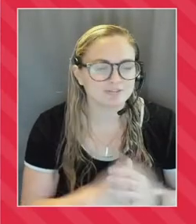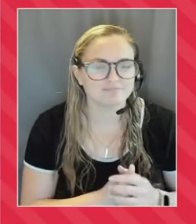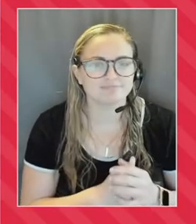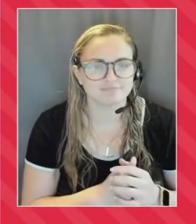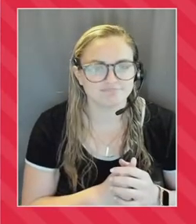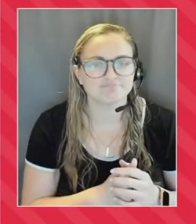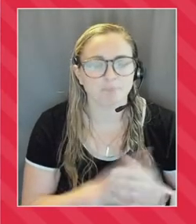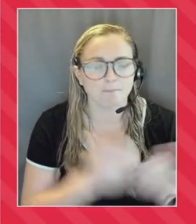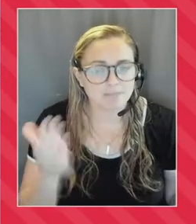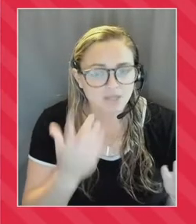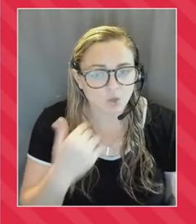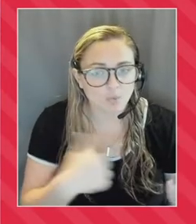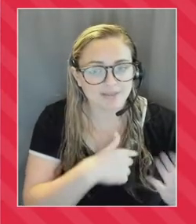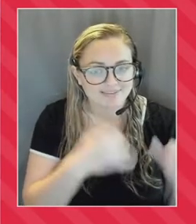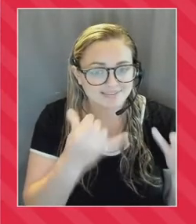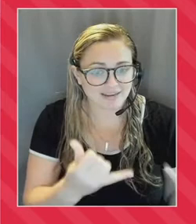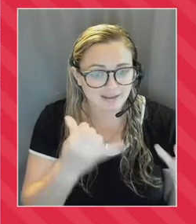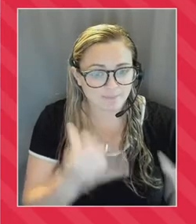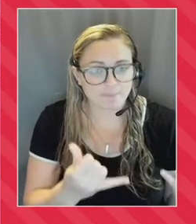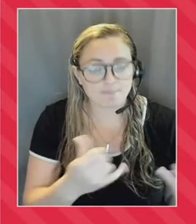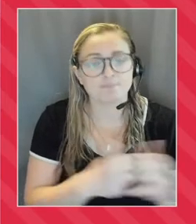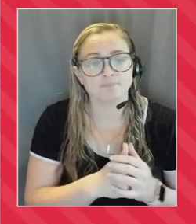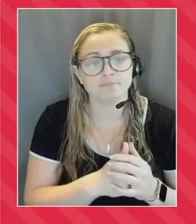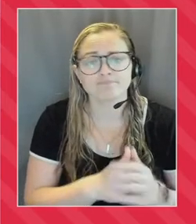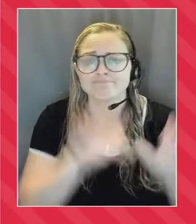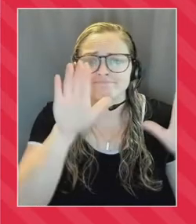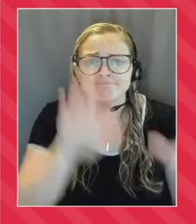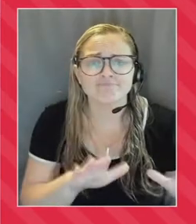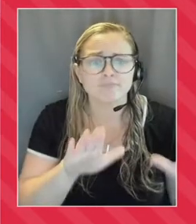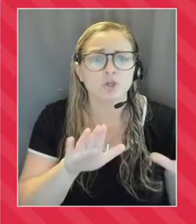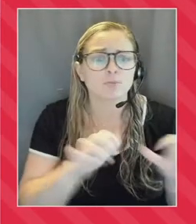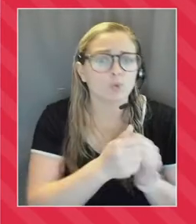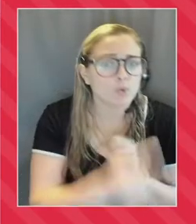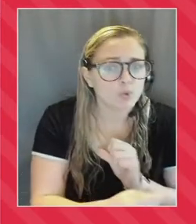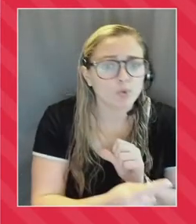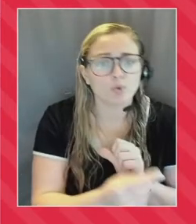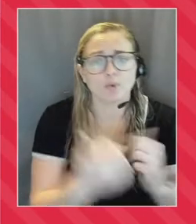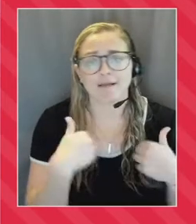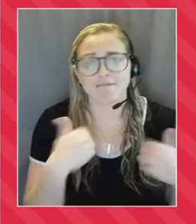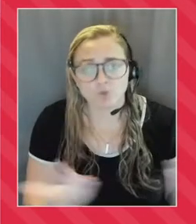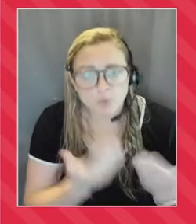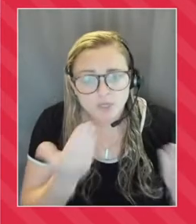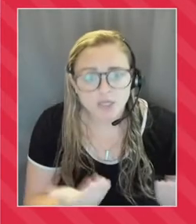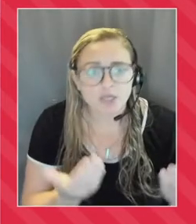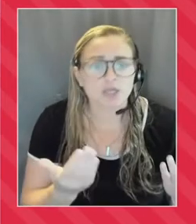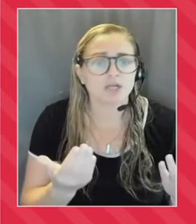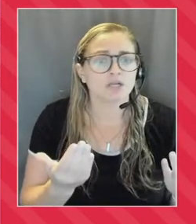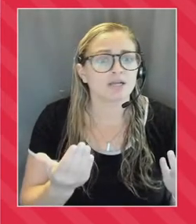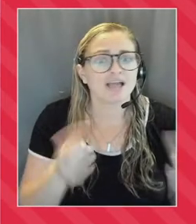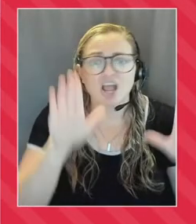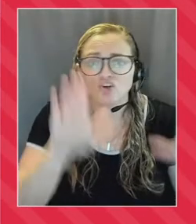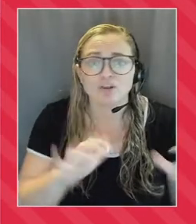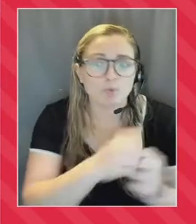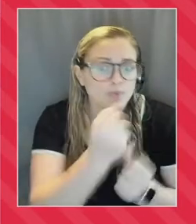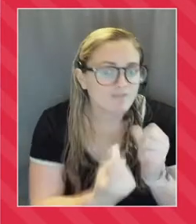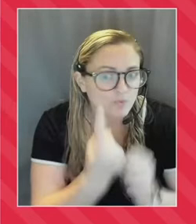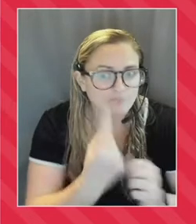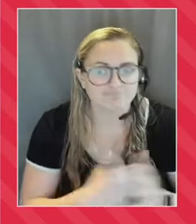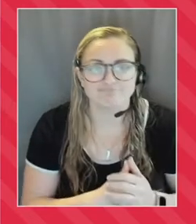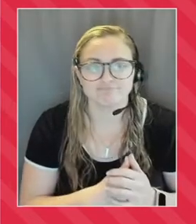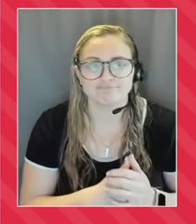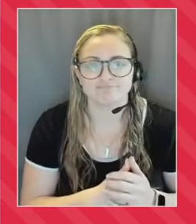being here with us today. And it's great to be with you and have you here, and great to be with everyone.